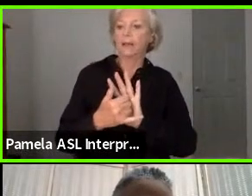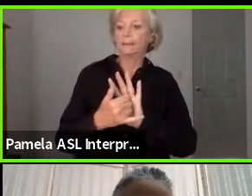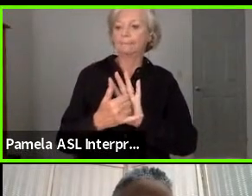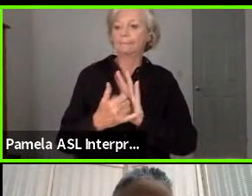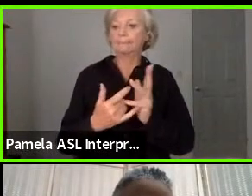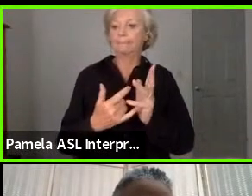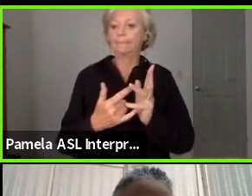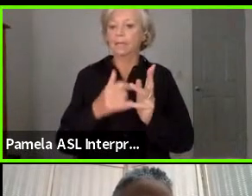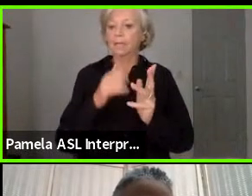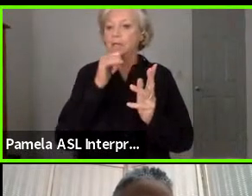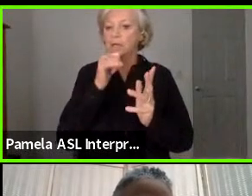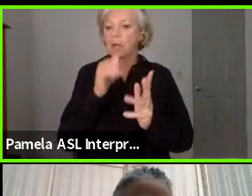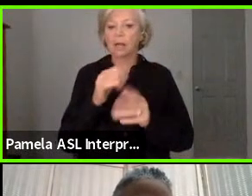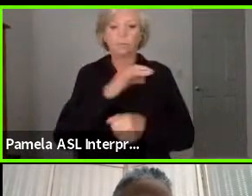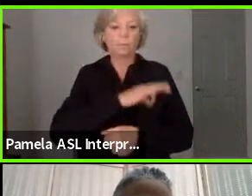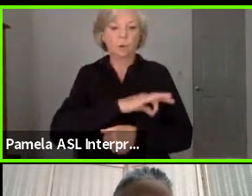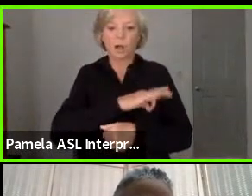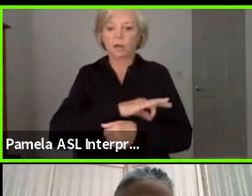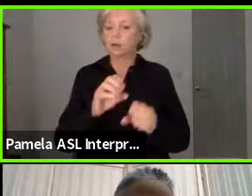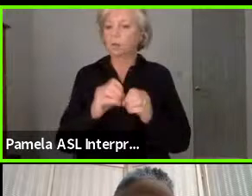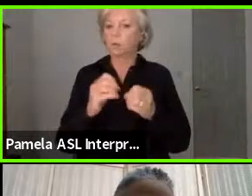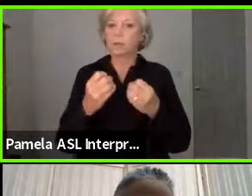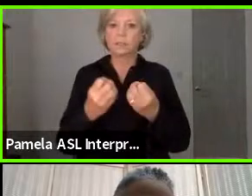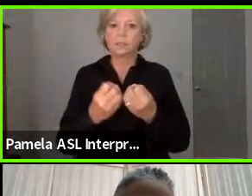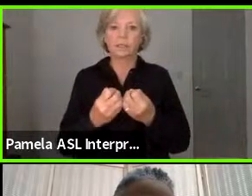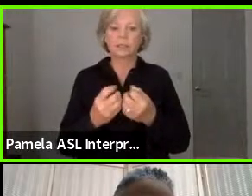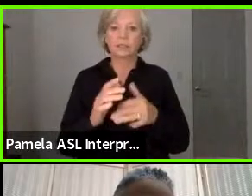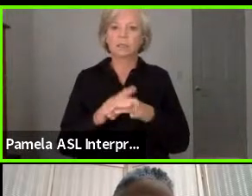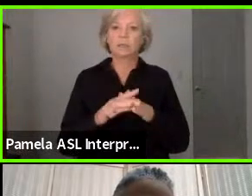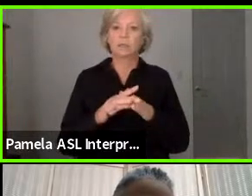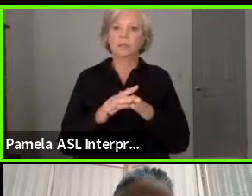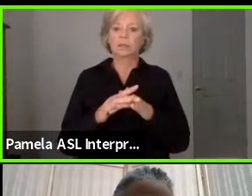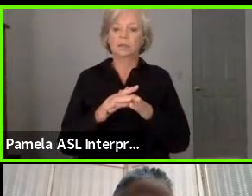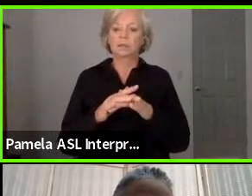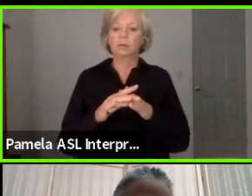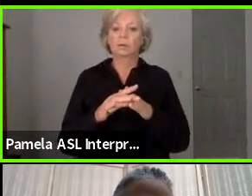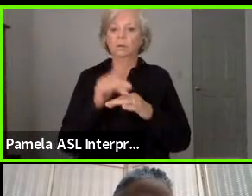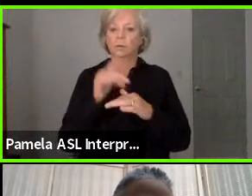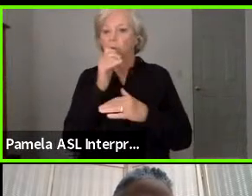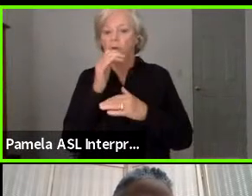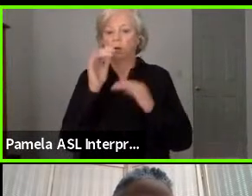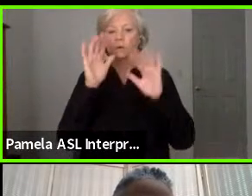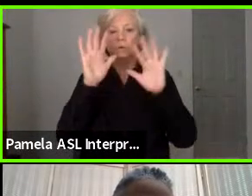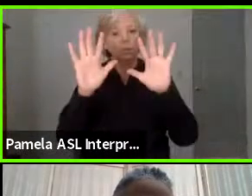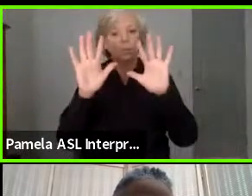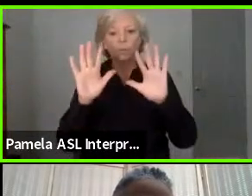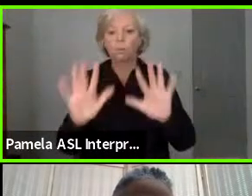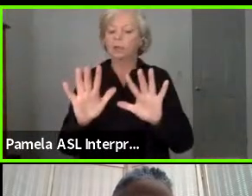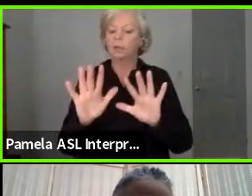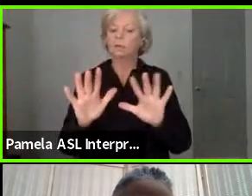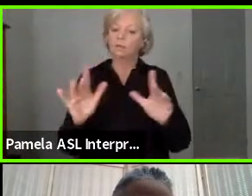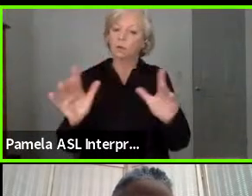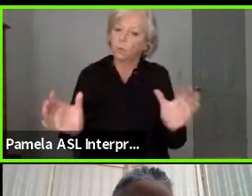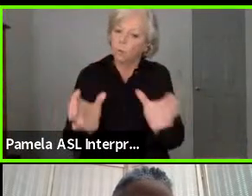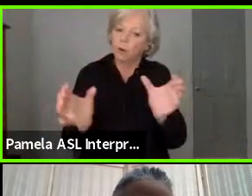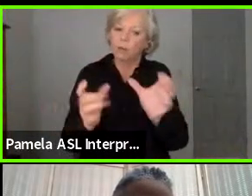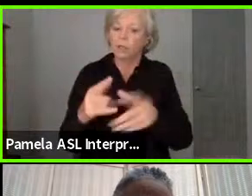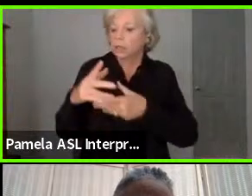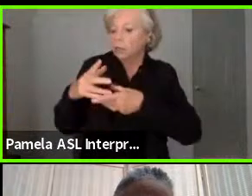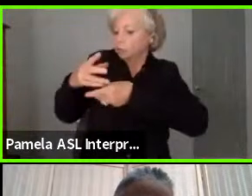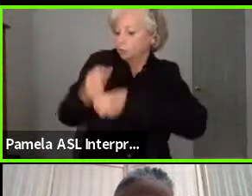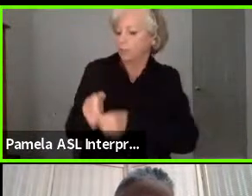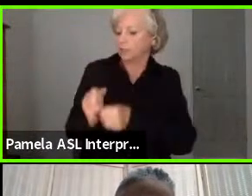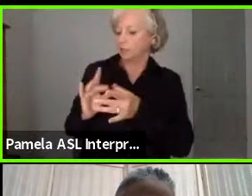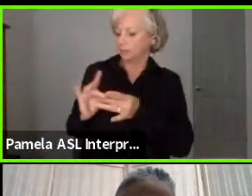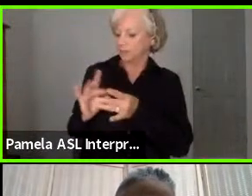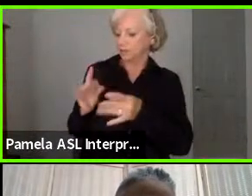nonprofit organizations, grassroots organizations who are doing a great work, because they are also a trusted messengers in